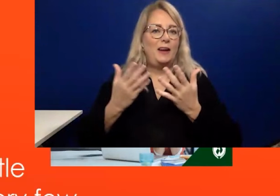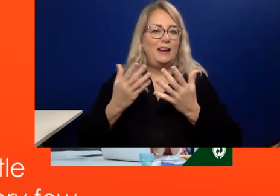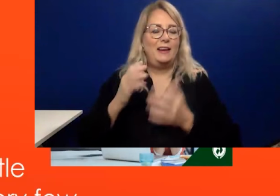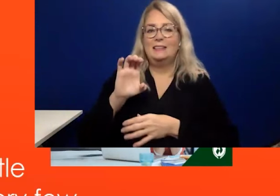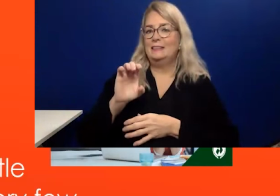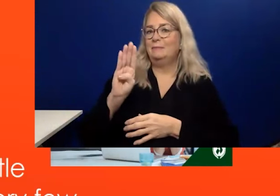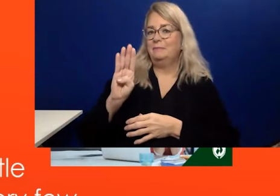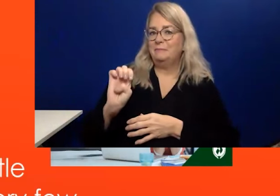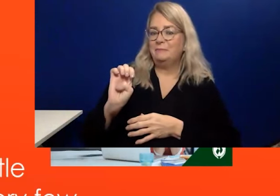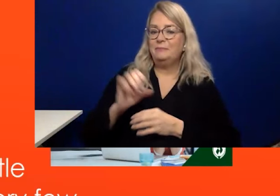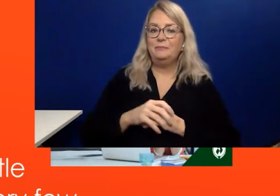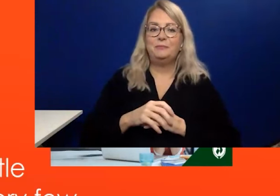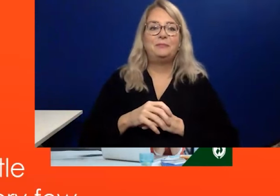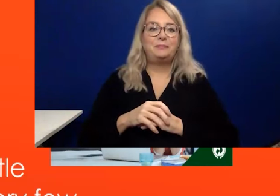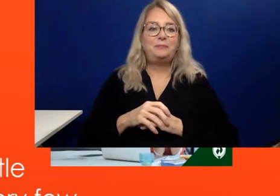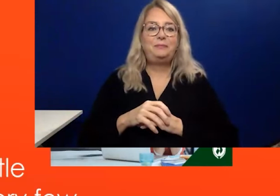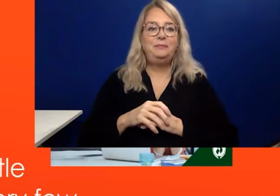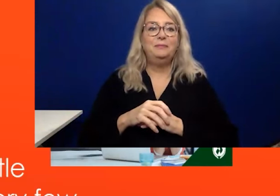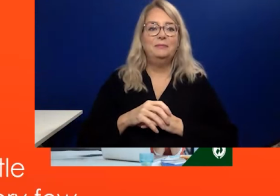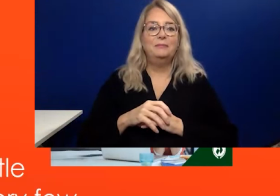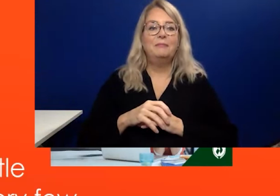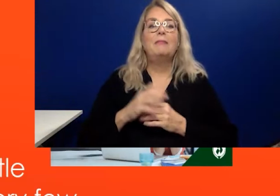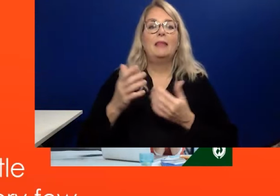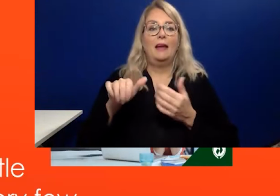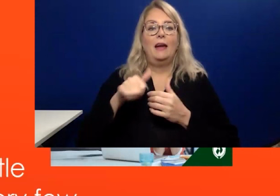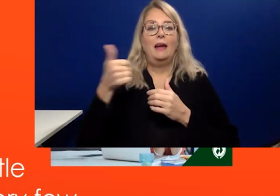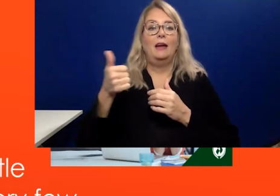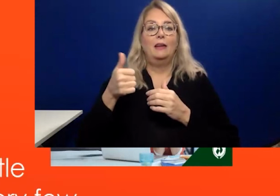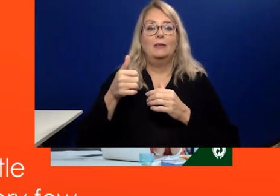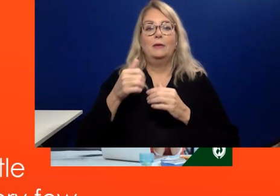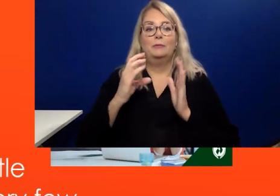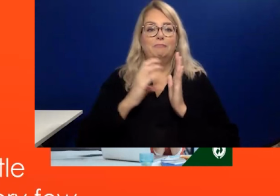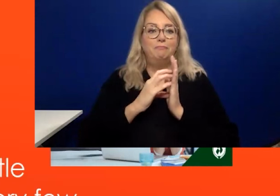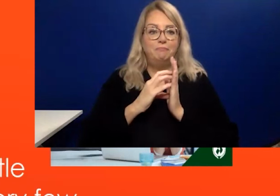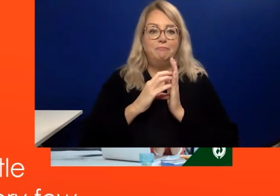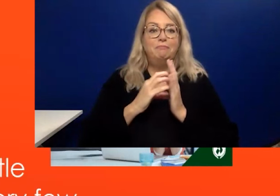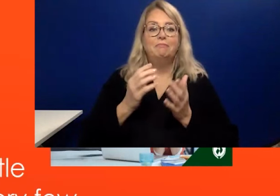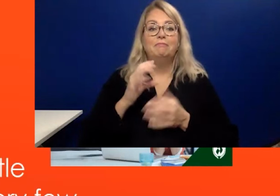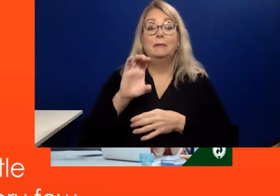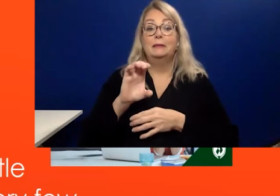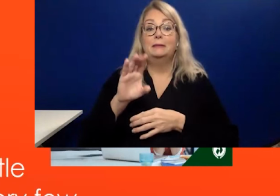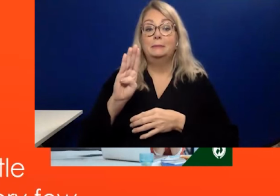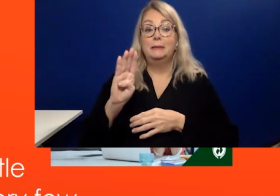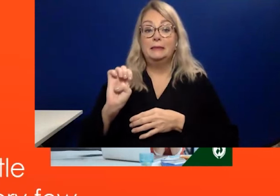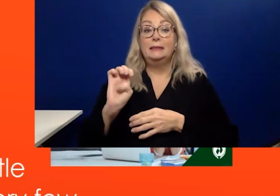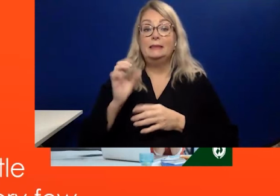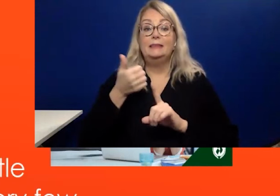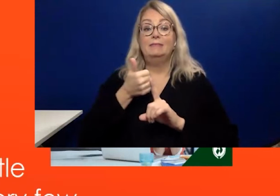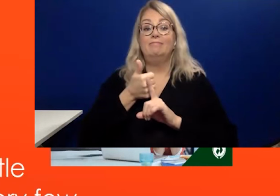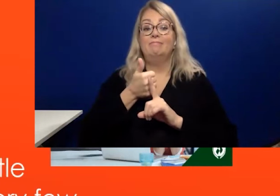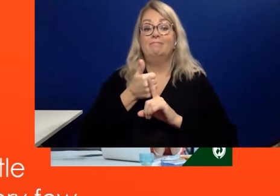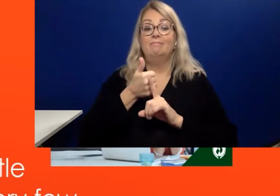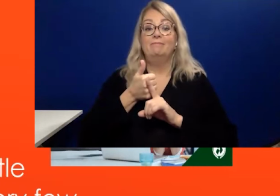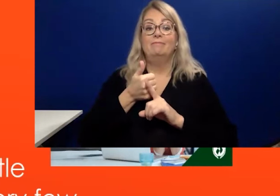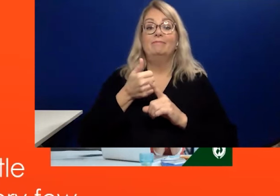It's a sales piece, so there was another paragraph, and then it's followed up by this paragraph. Competency-based education is a method of academic